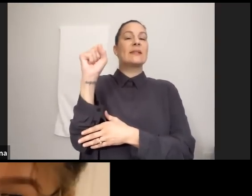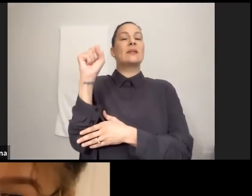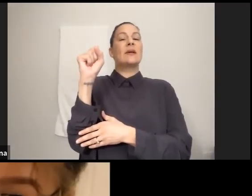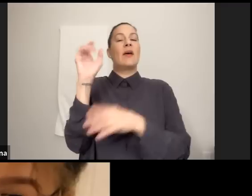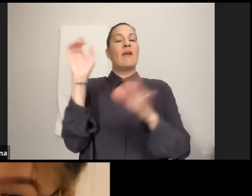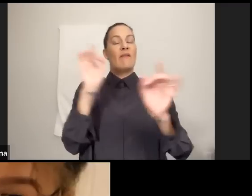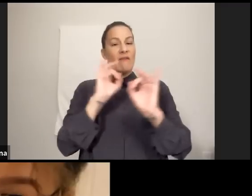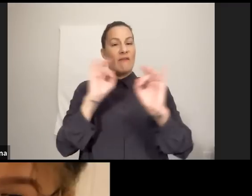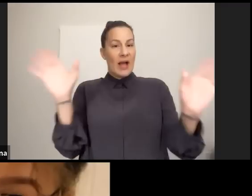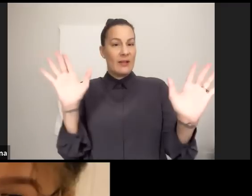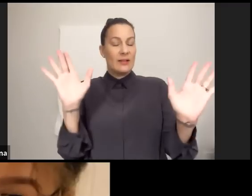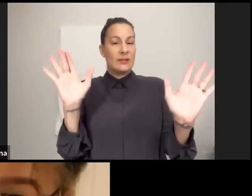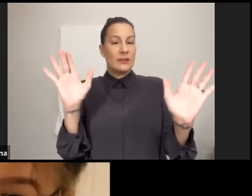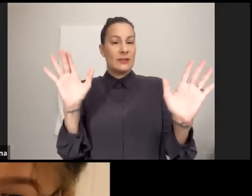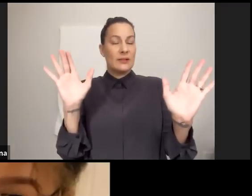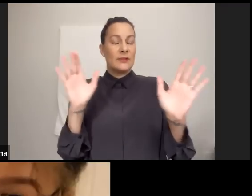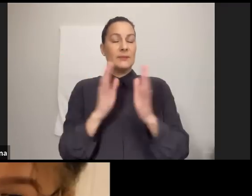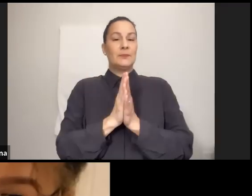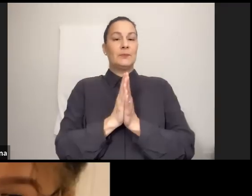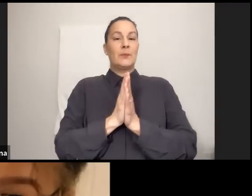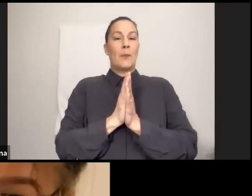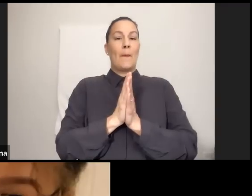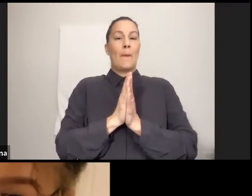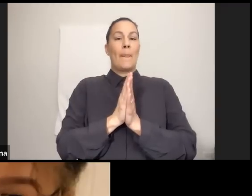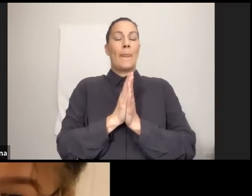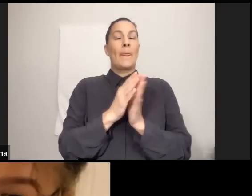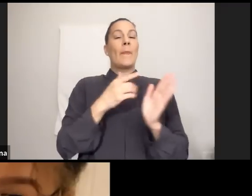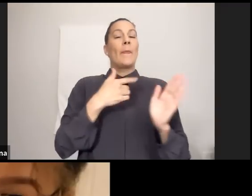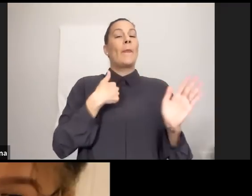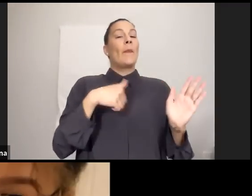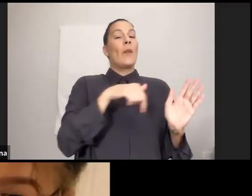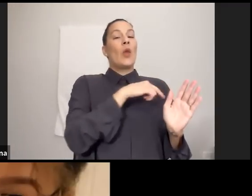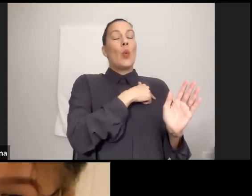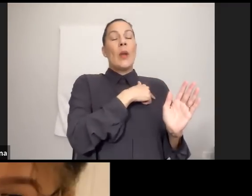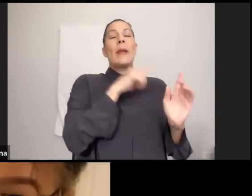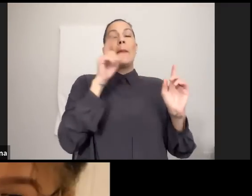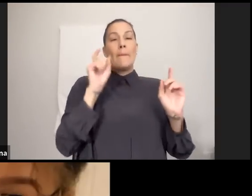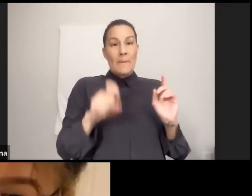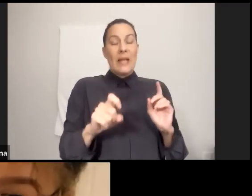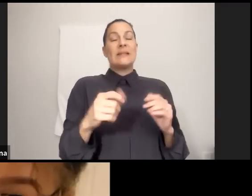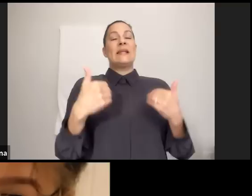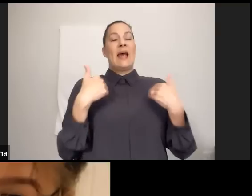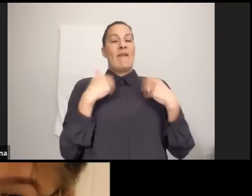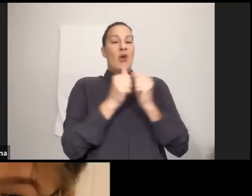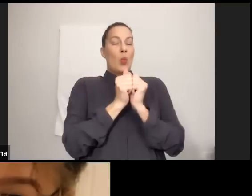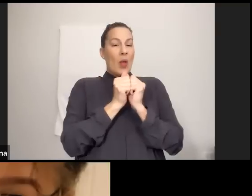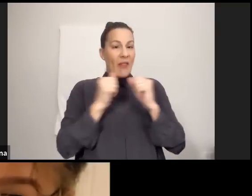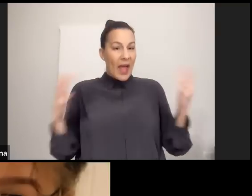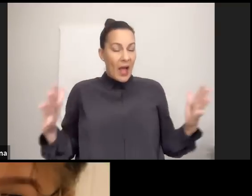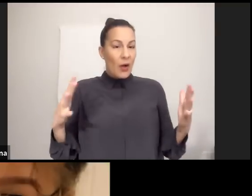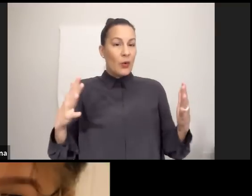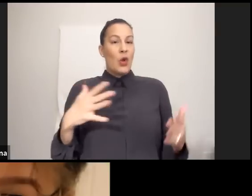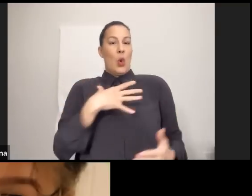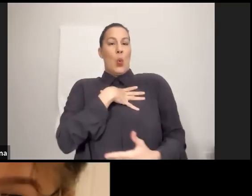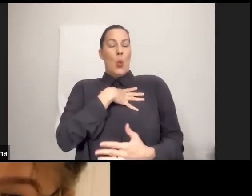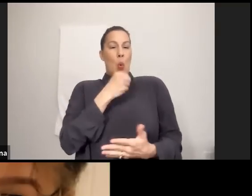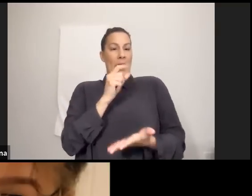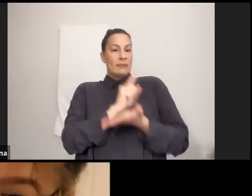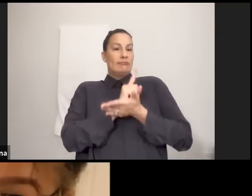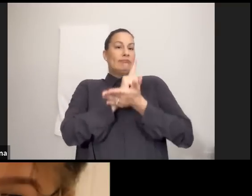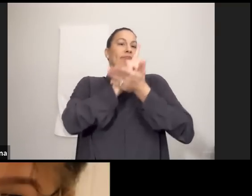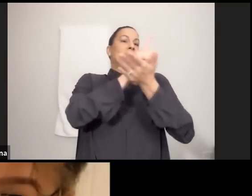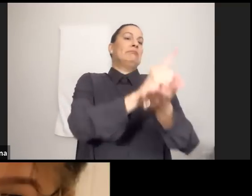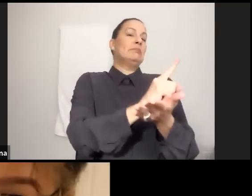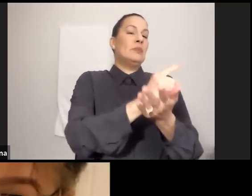a just world without criminalization, without white supremacy, without whorephobia, patriarchy, and without exploitation